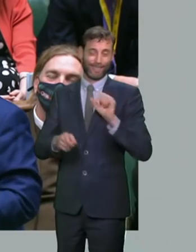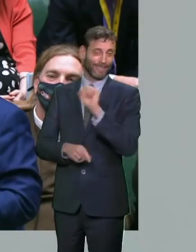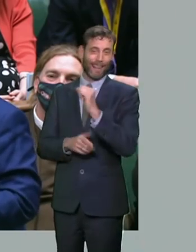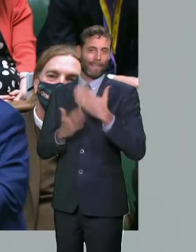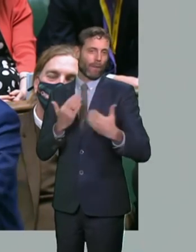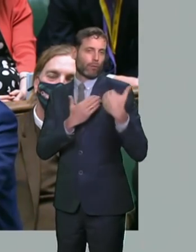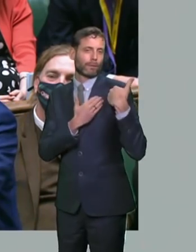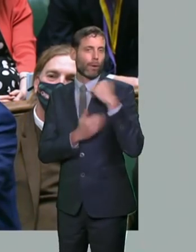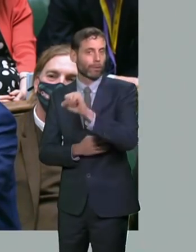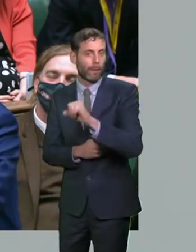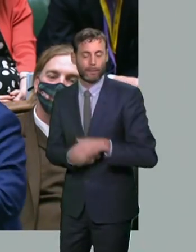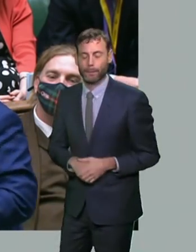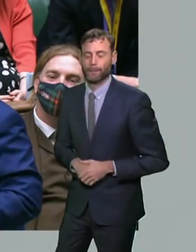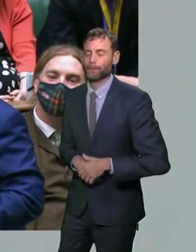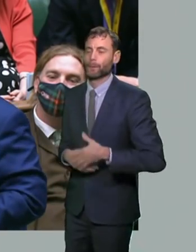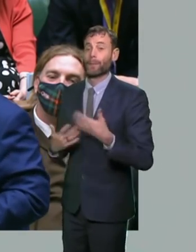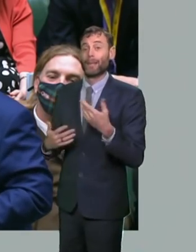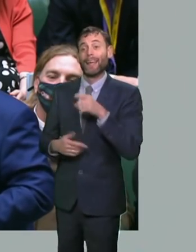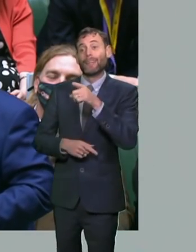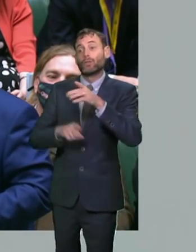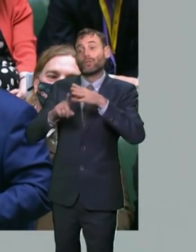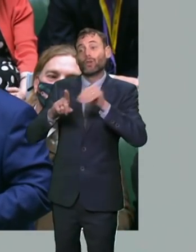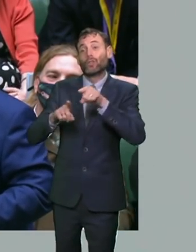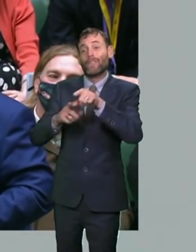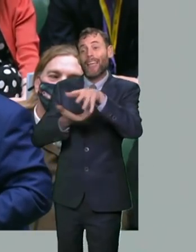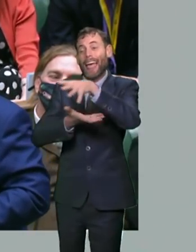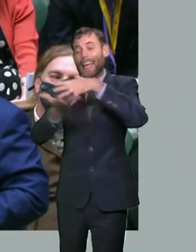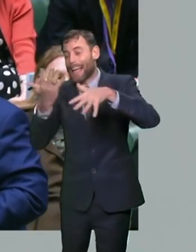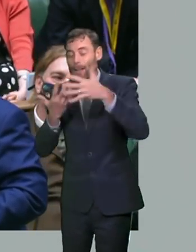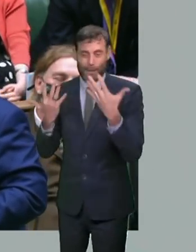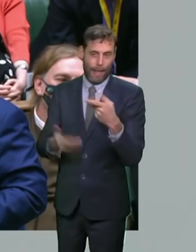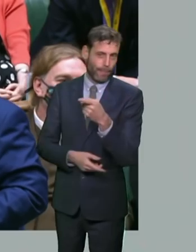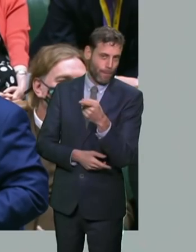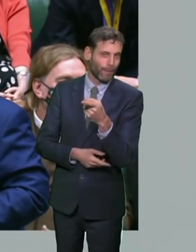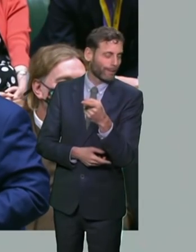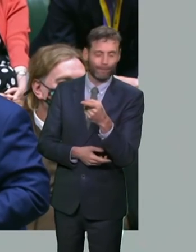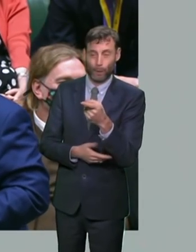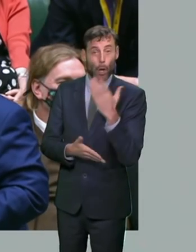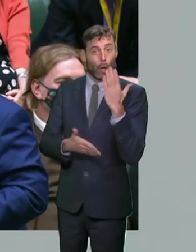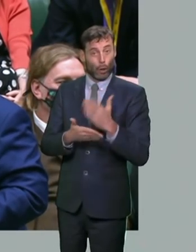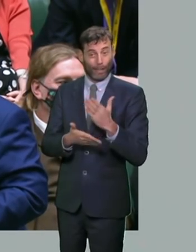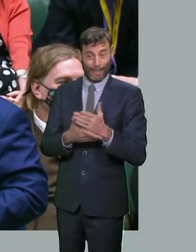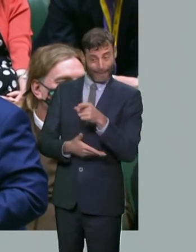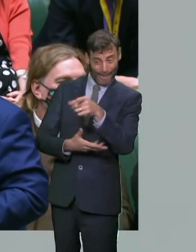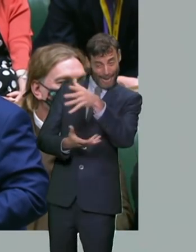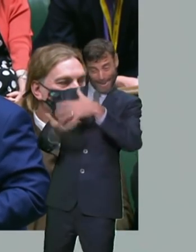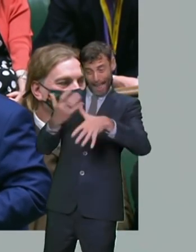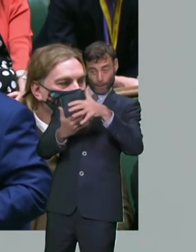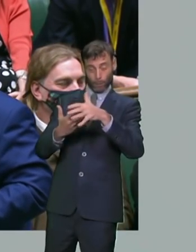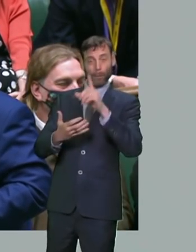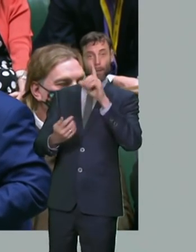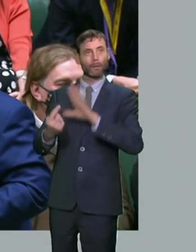isn't just about the chaos in the Conservative Party. It's about the state of the United Kingdom under his failing